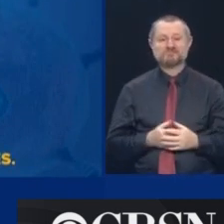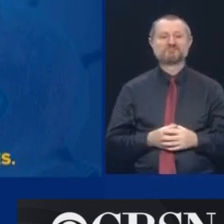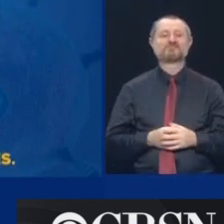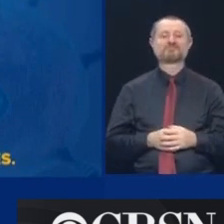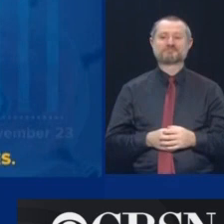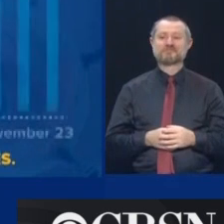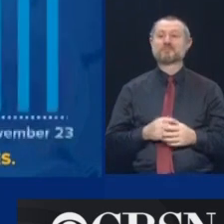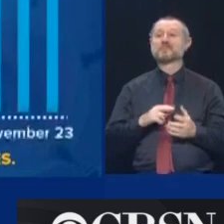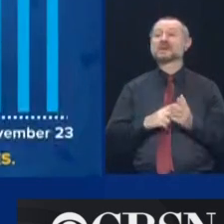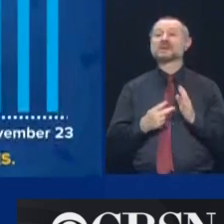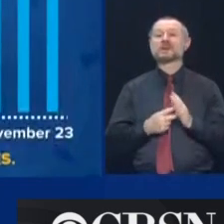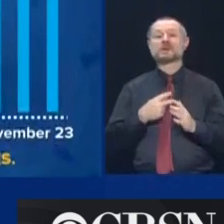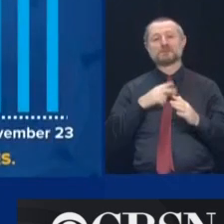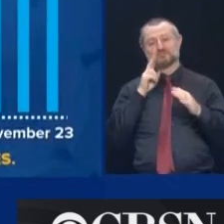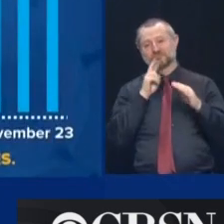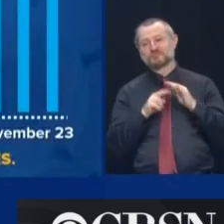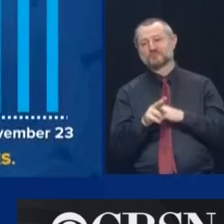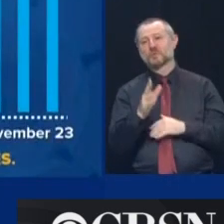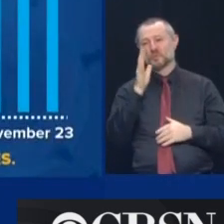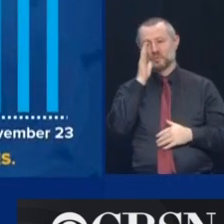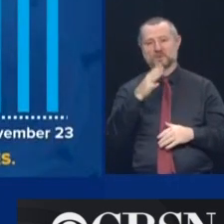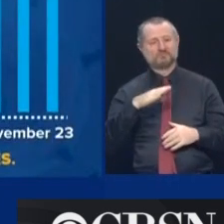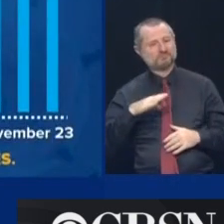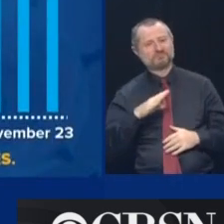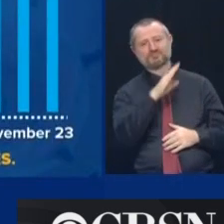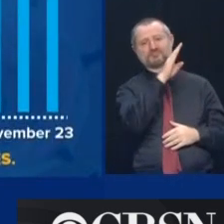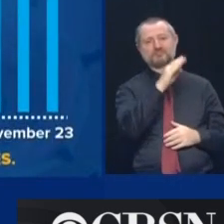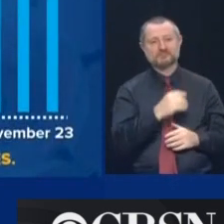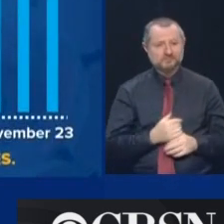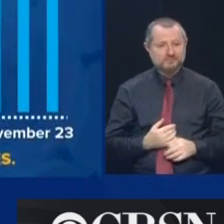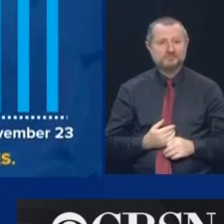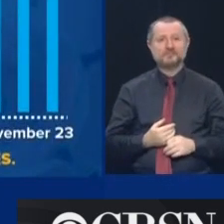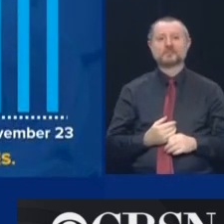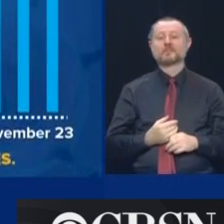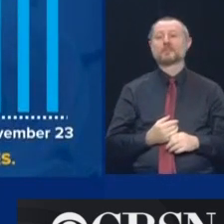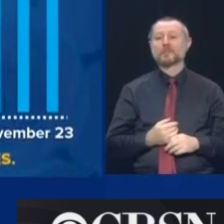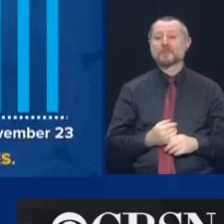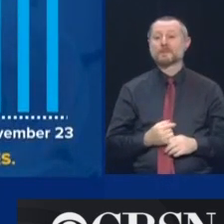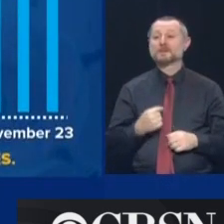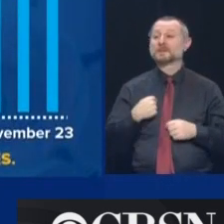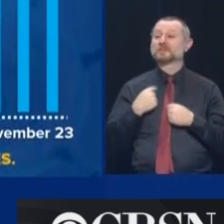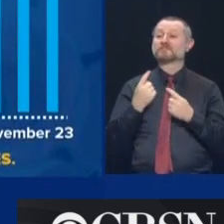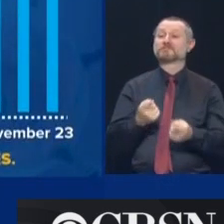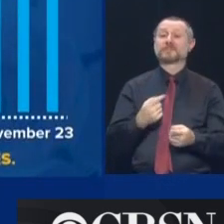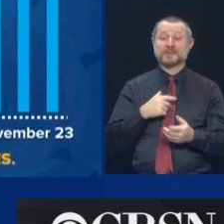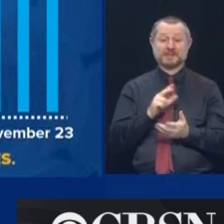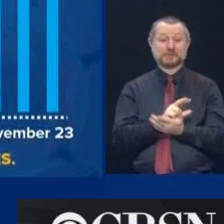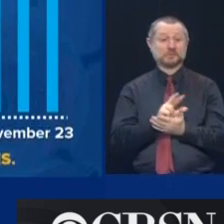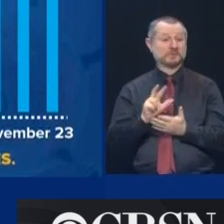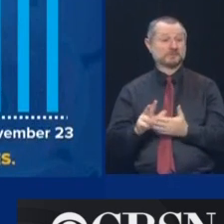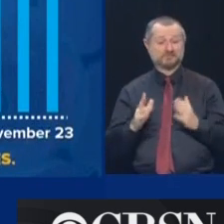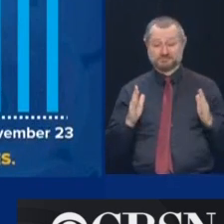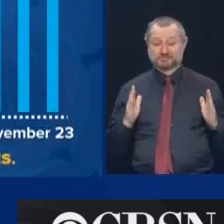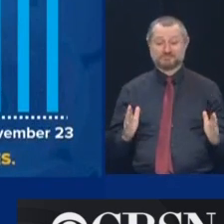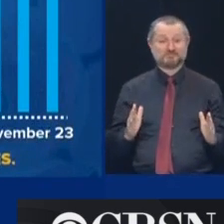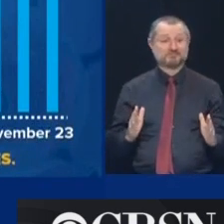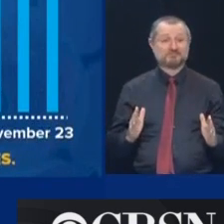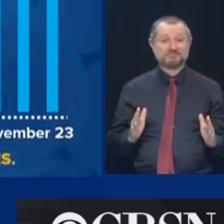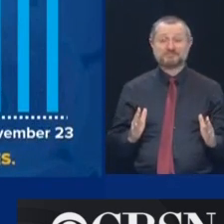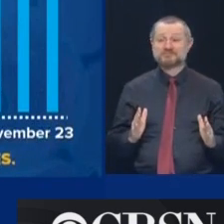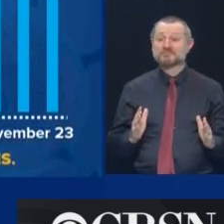we're going to see a major spike, okay? Over the past 3 weeks,